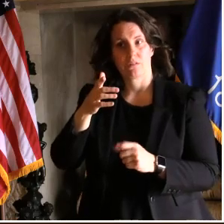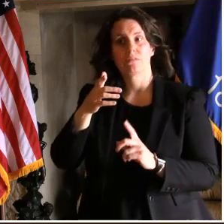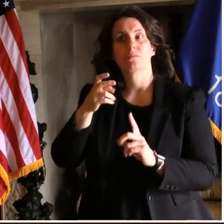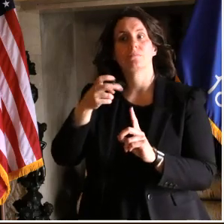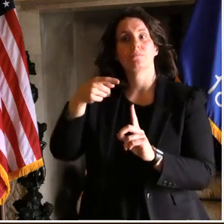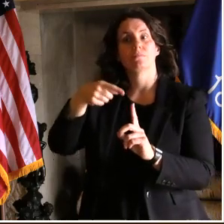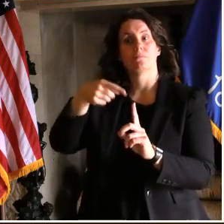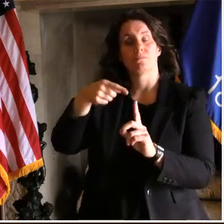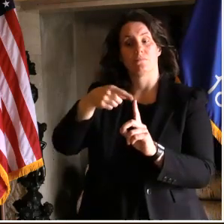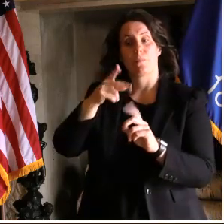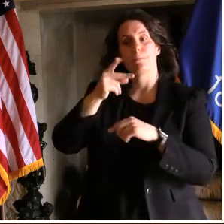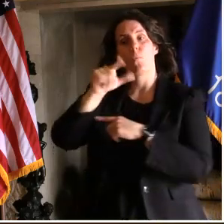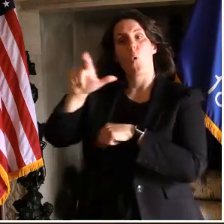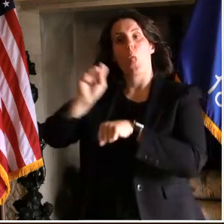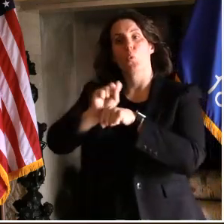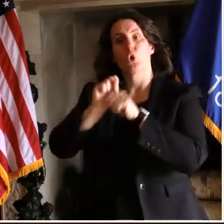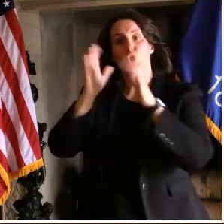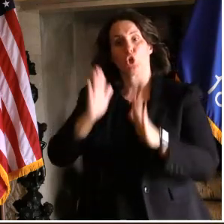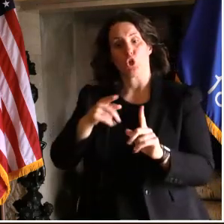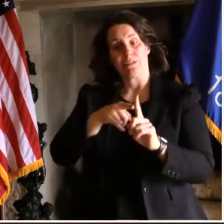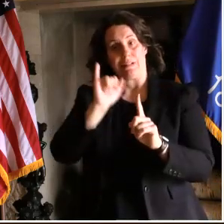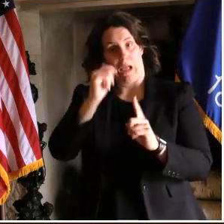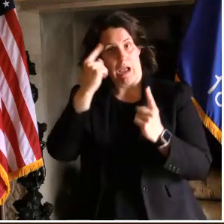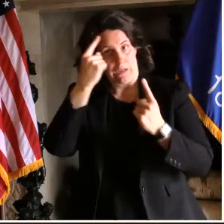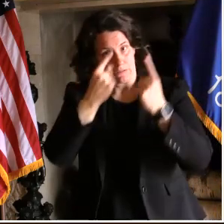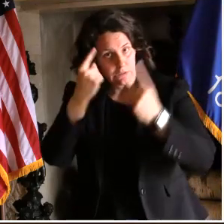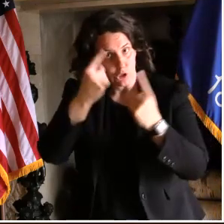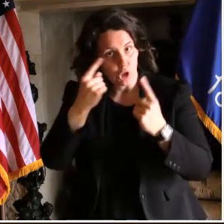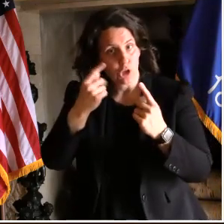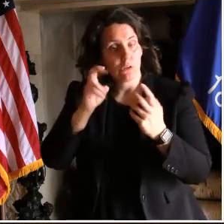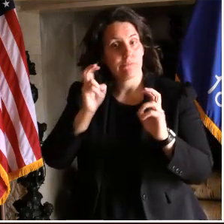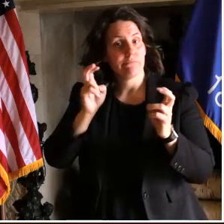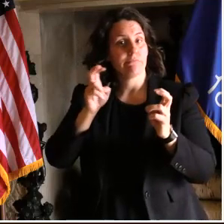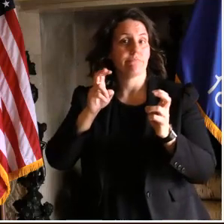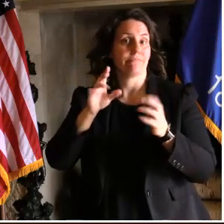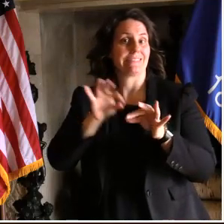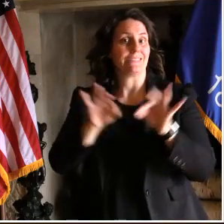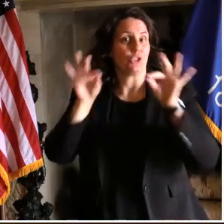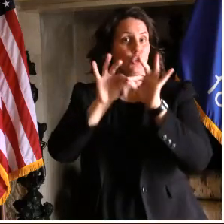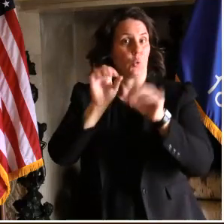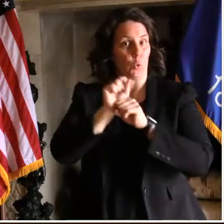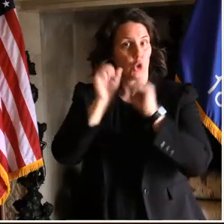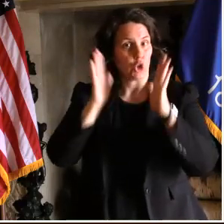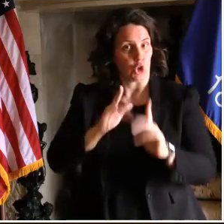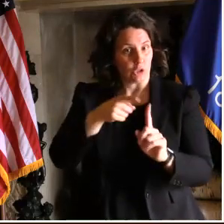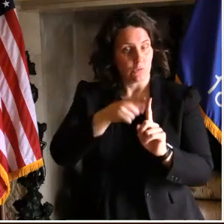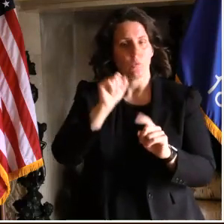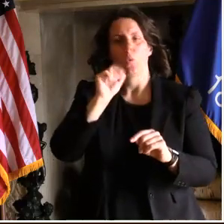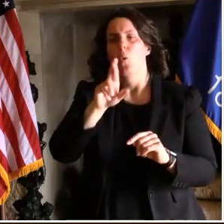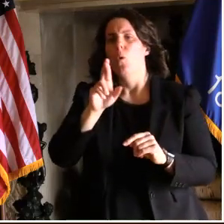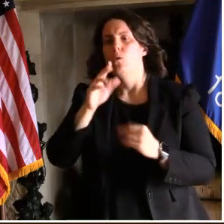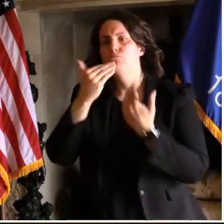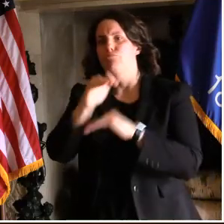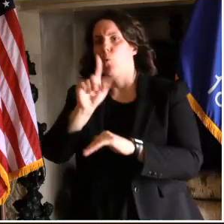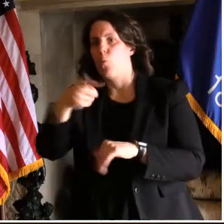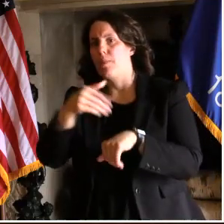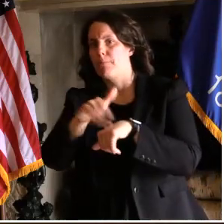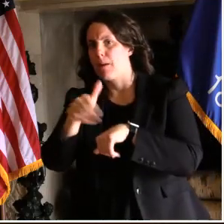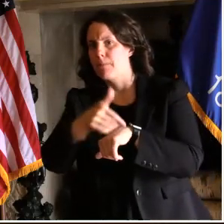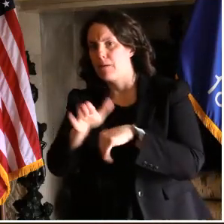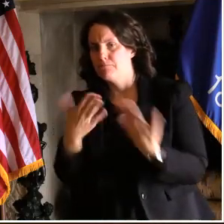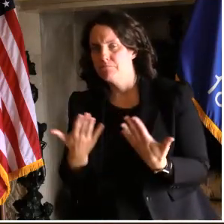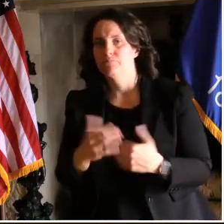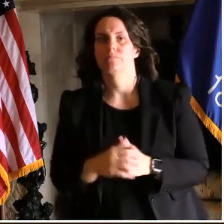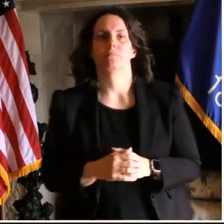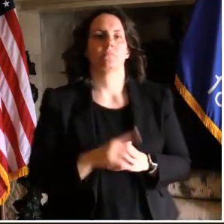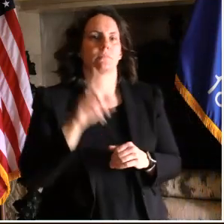Well, certainly the issue of having as many absentee ballots and mail ballots